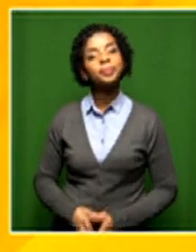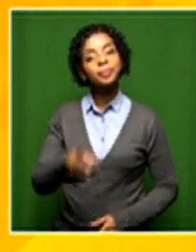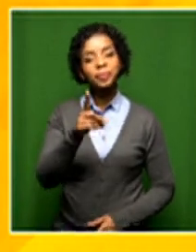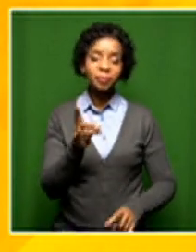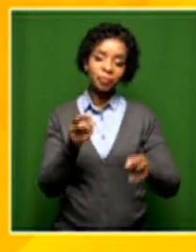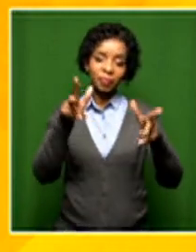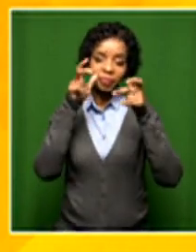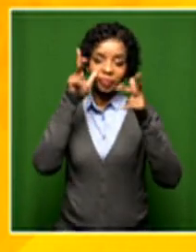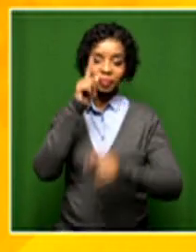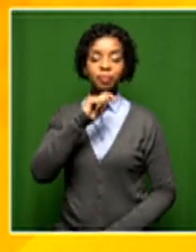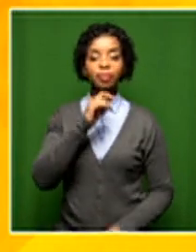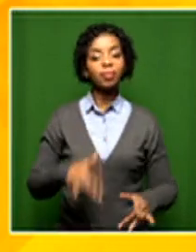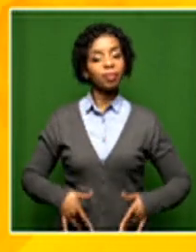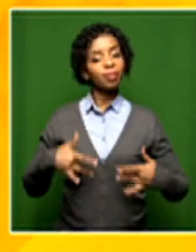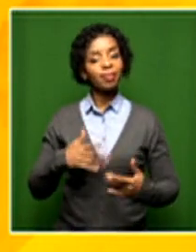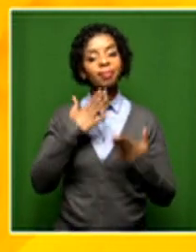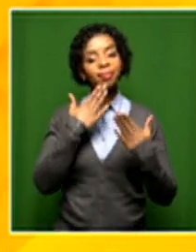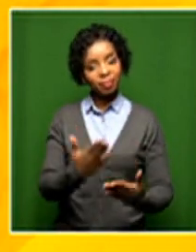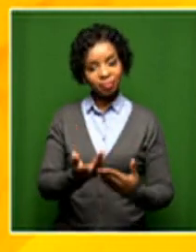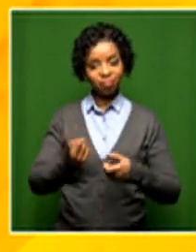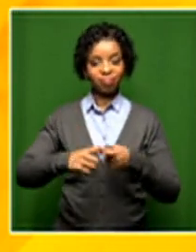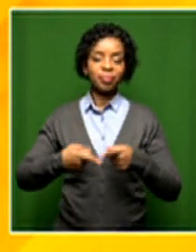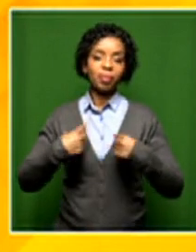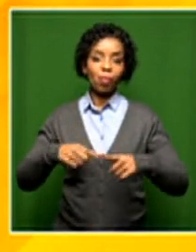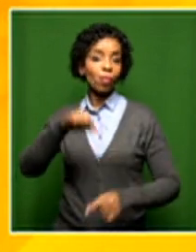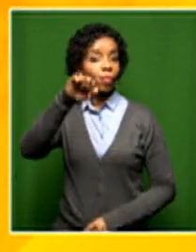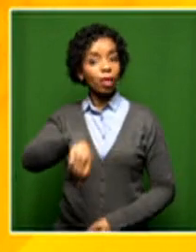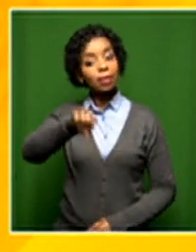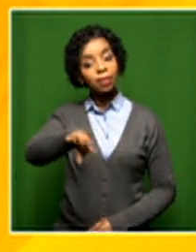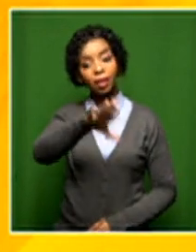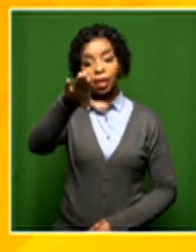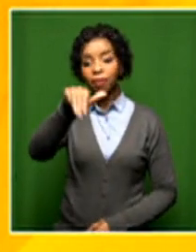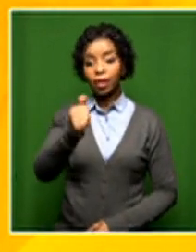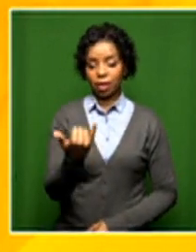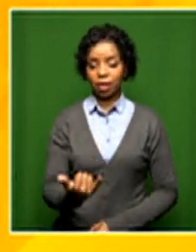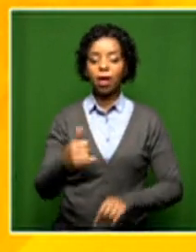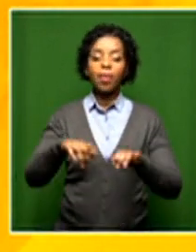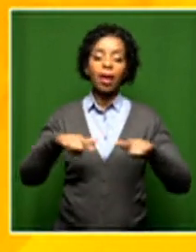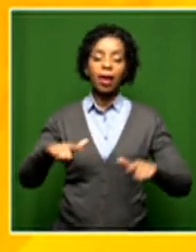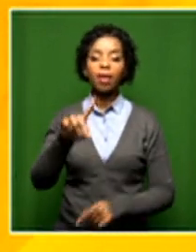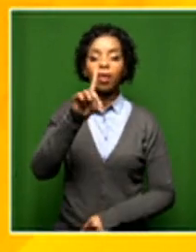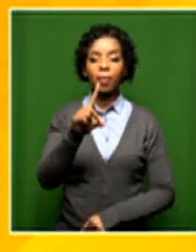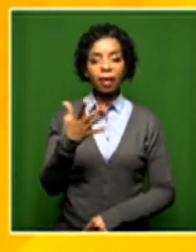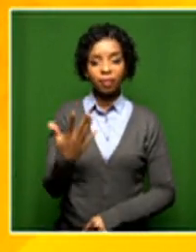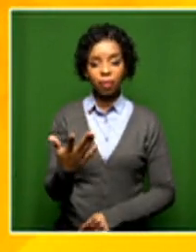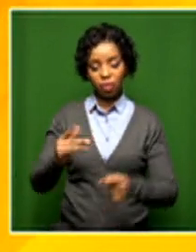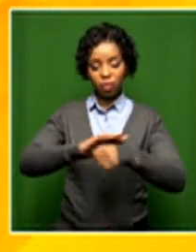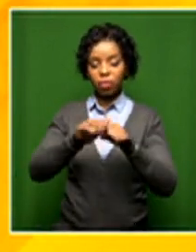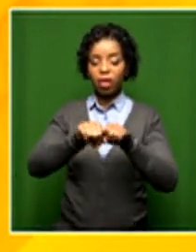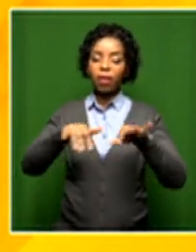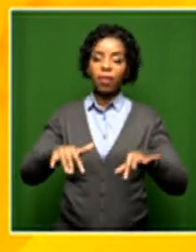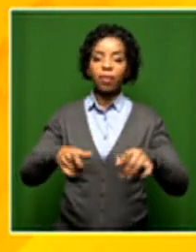You're watching Morning Live. Thanks for being with us. Now, even though South Africa is currently at level 1 of our